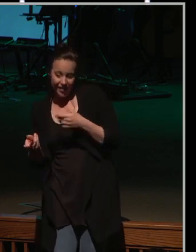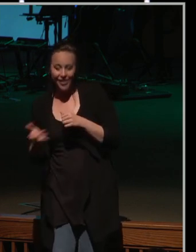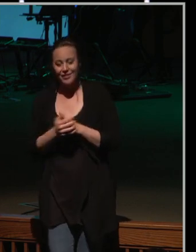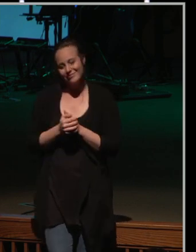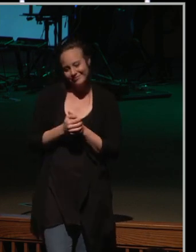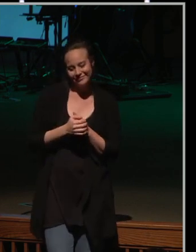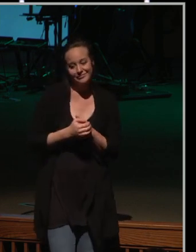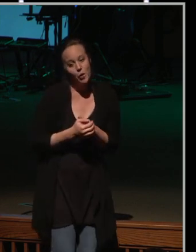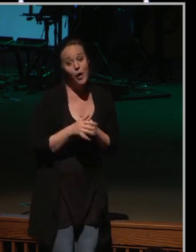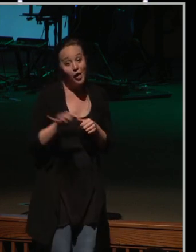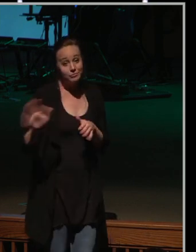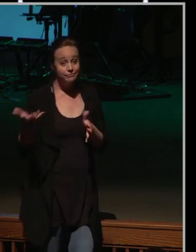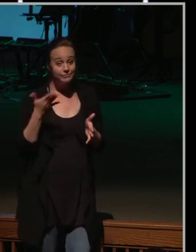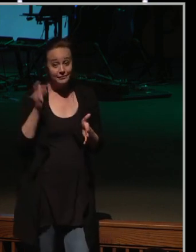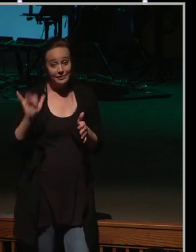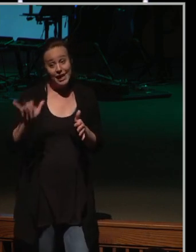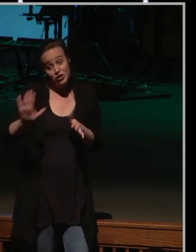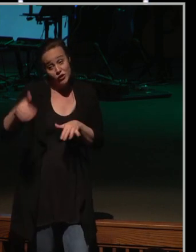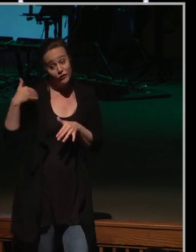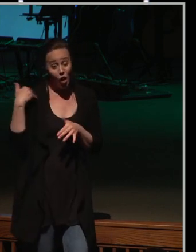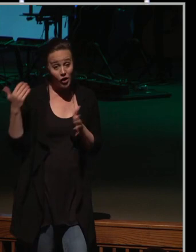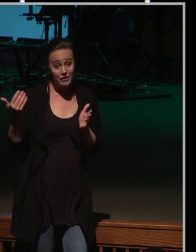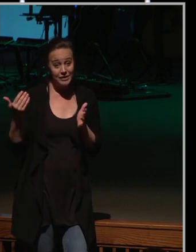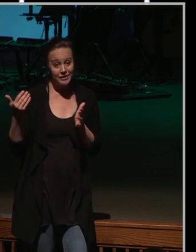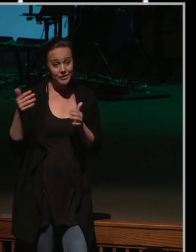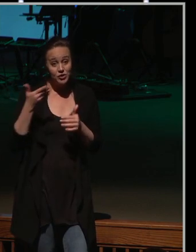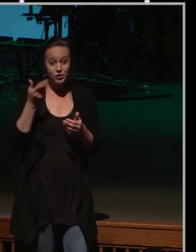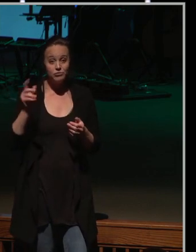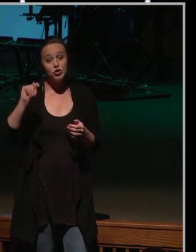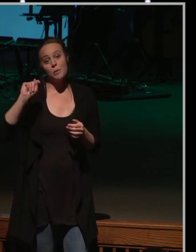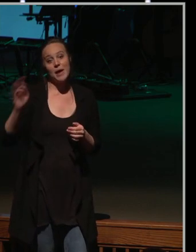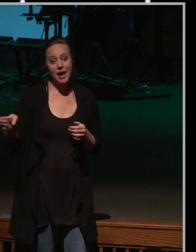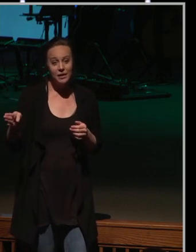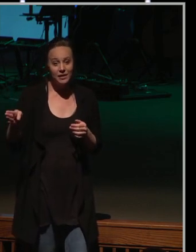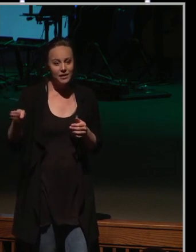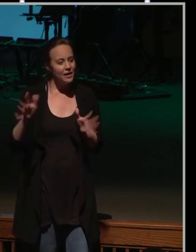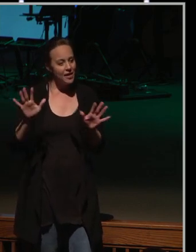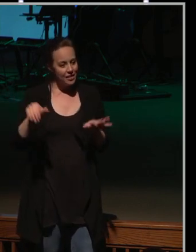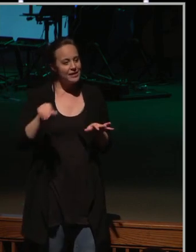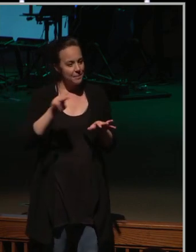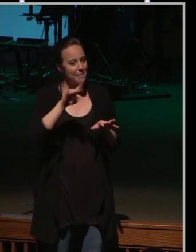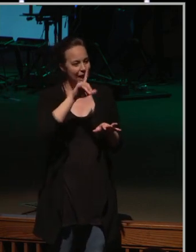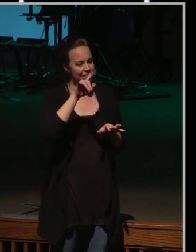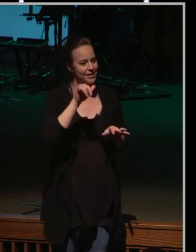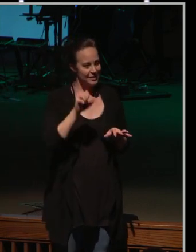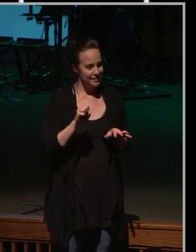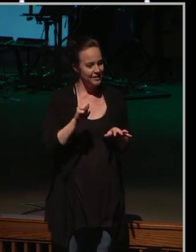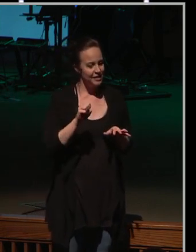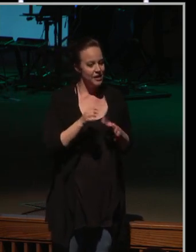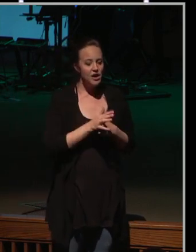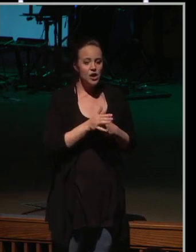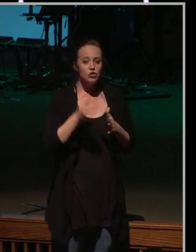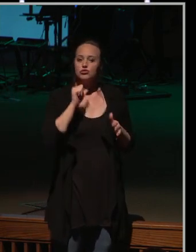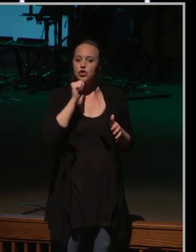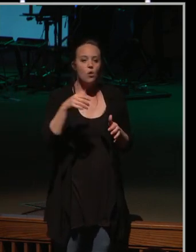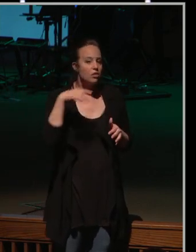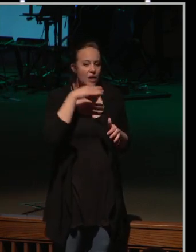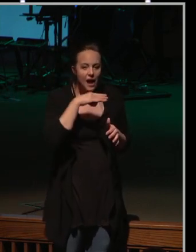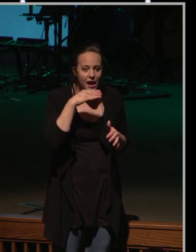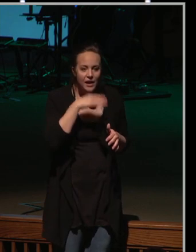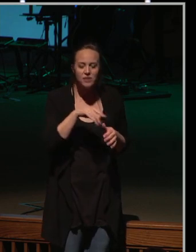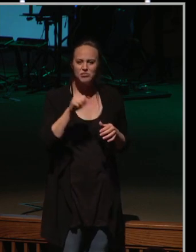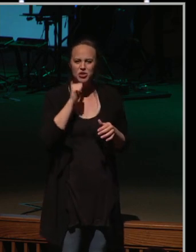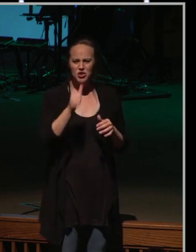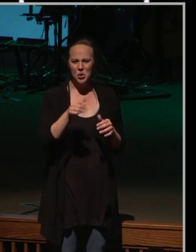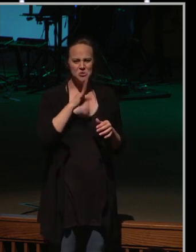slander, malicious gossip that is meant for nothing other than tearing somebody down. Put away obscene talk that is lewd